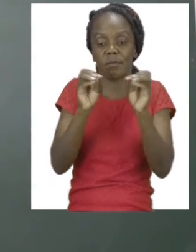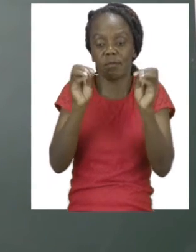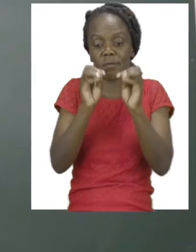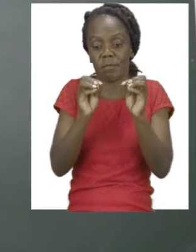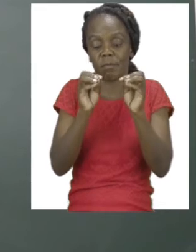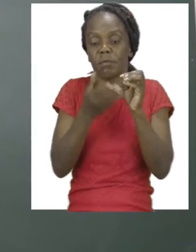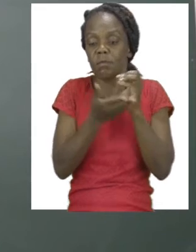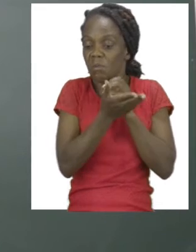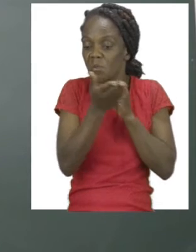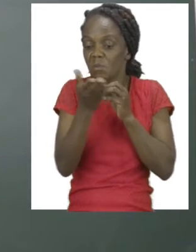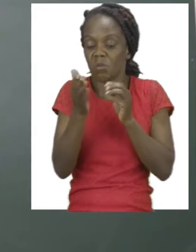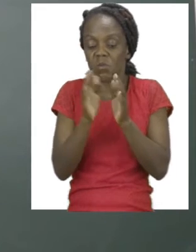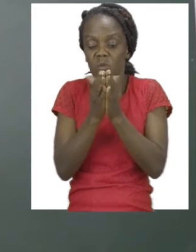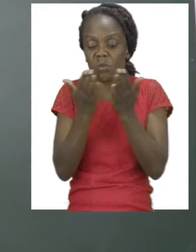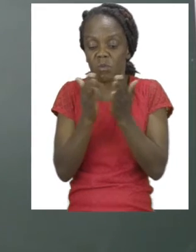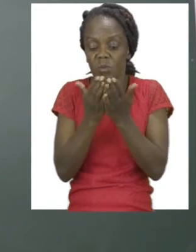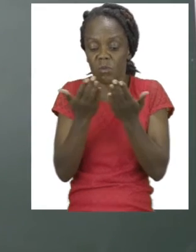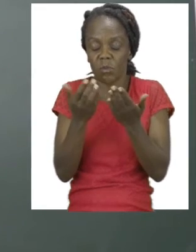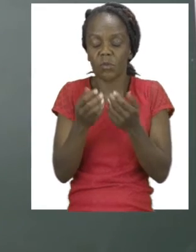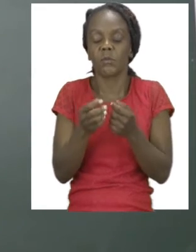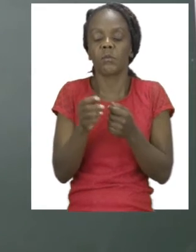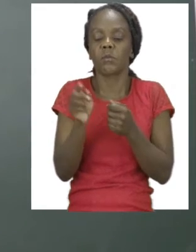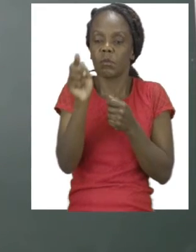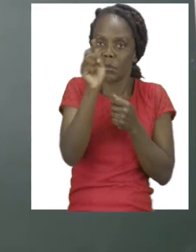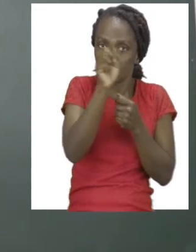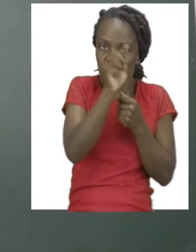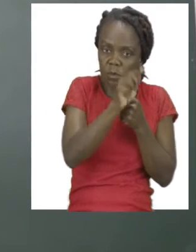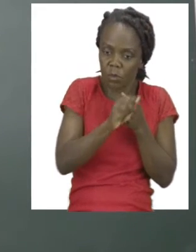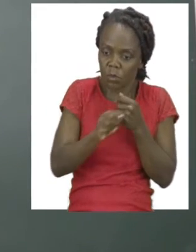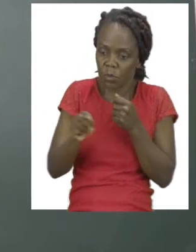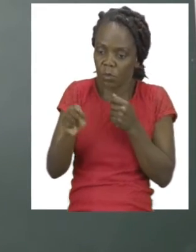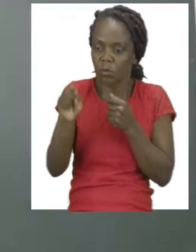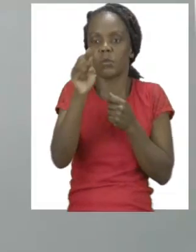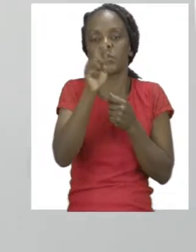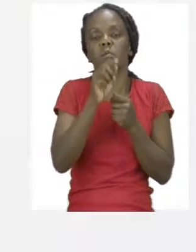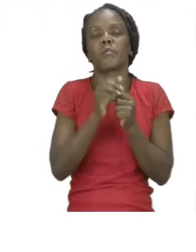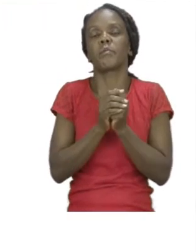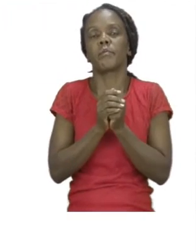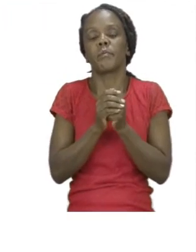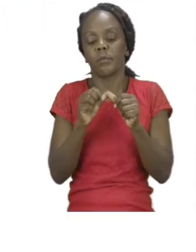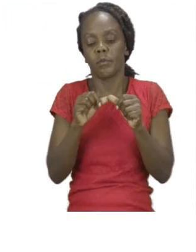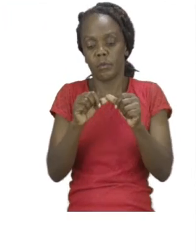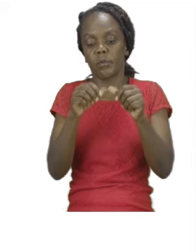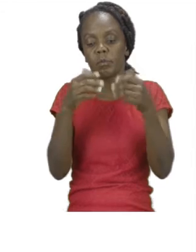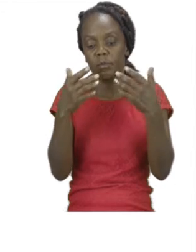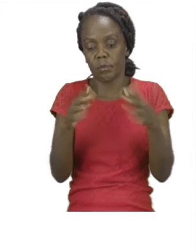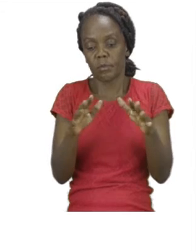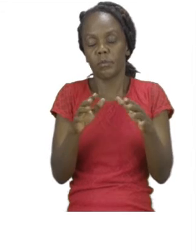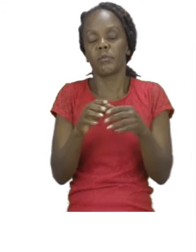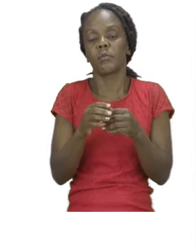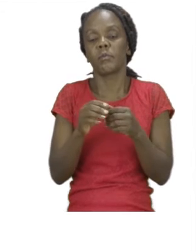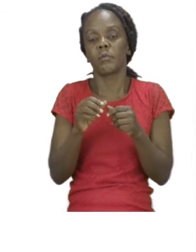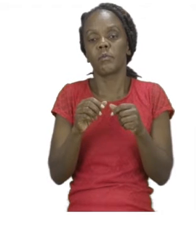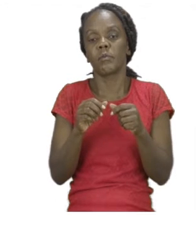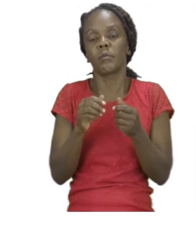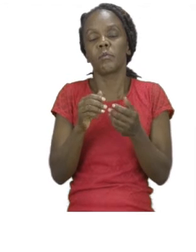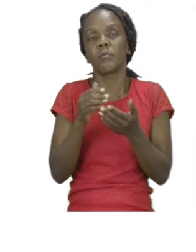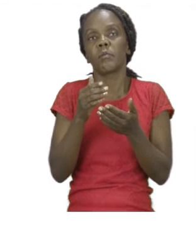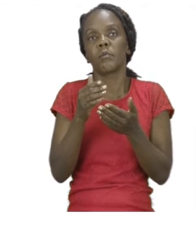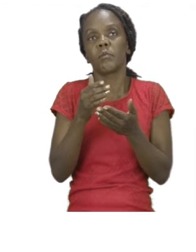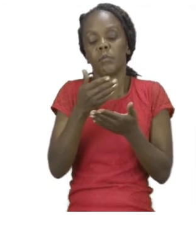to please move on to the next one on page 22. On page 22, we have